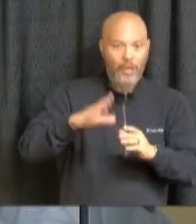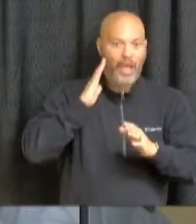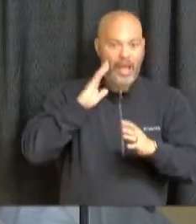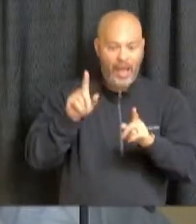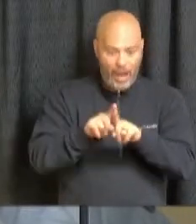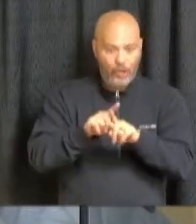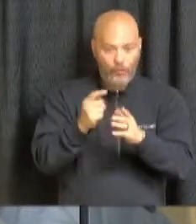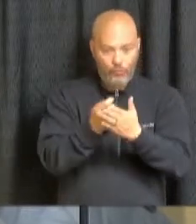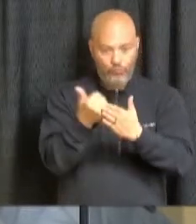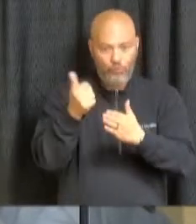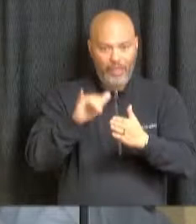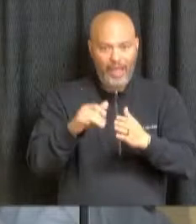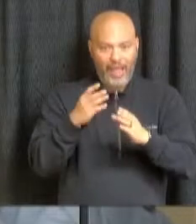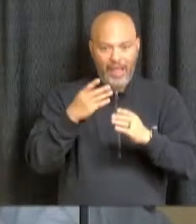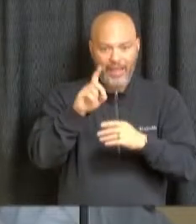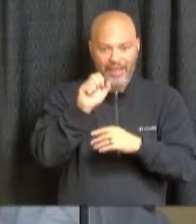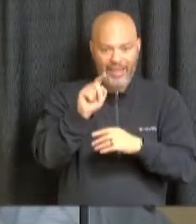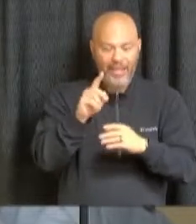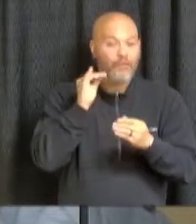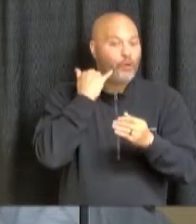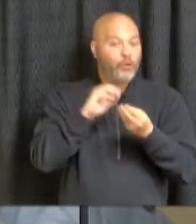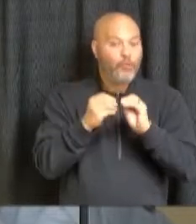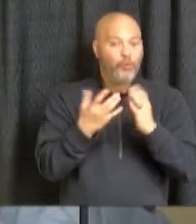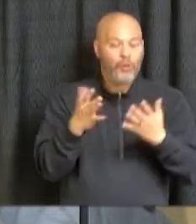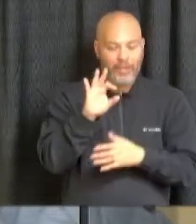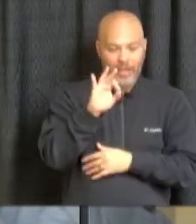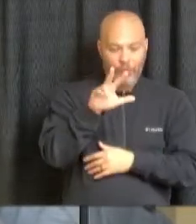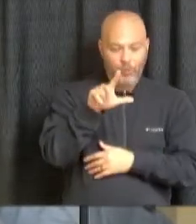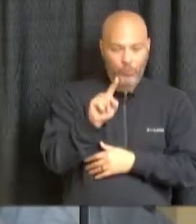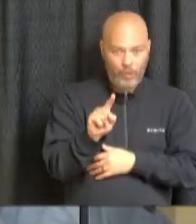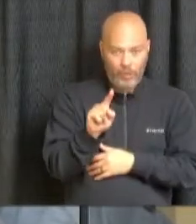remove the lead, the number is